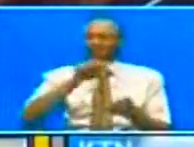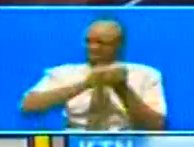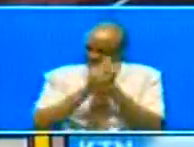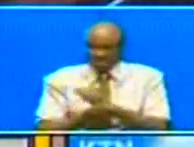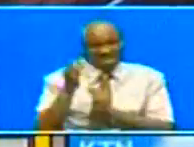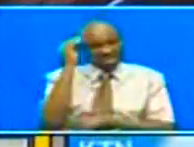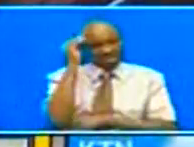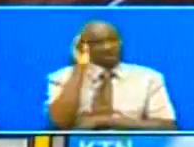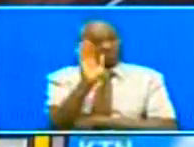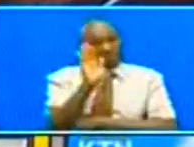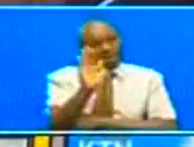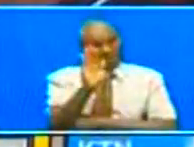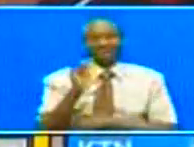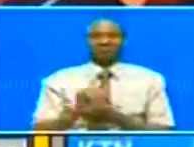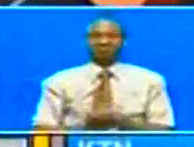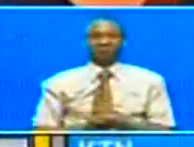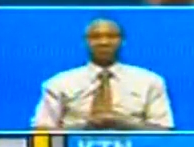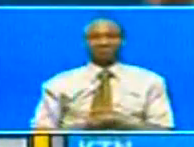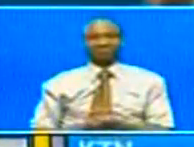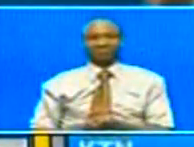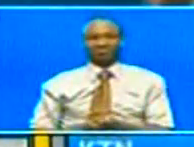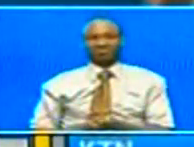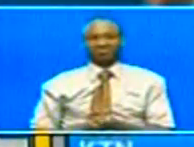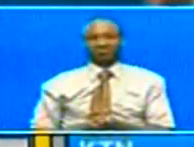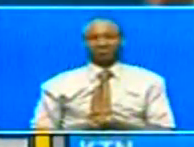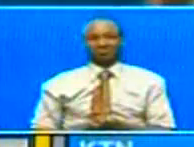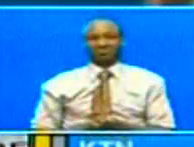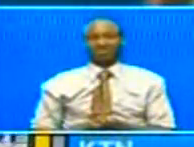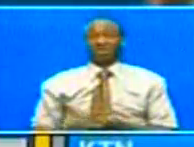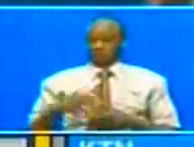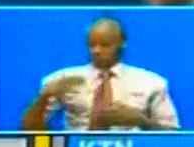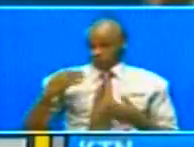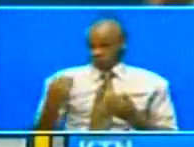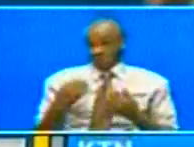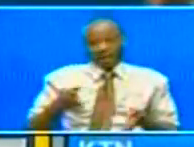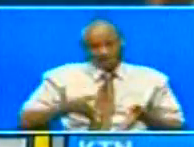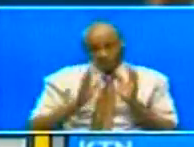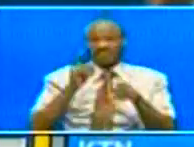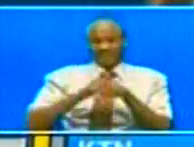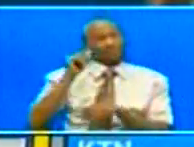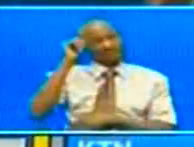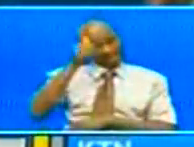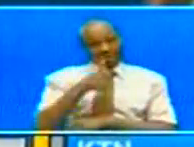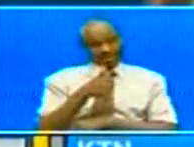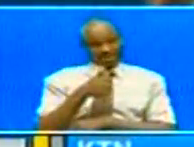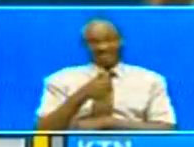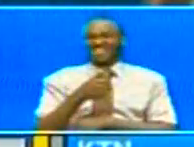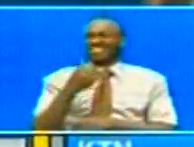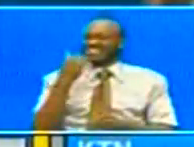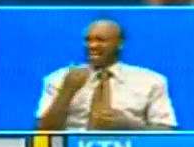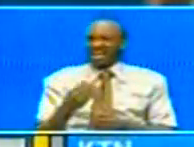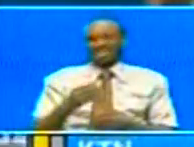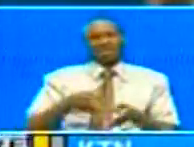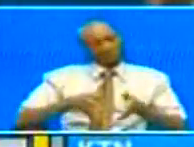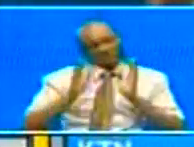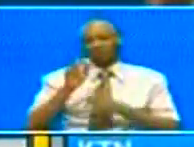education is delivered to our children. Naturally, children are born when they are smart. No child is born when it's a